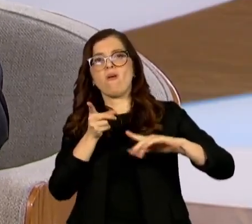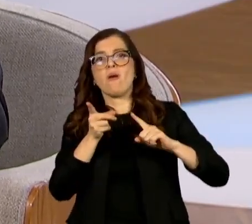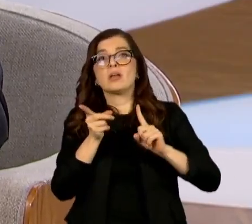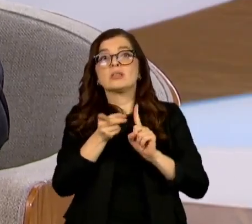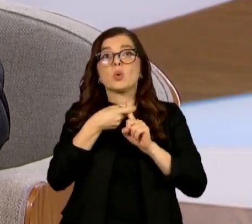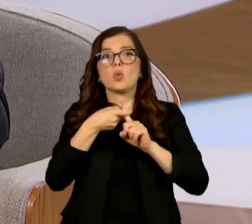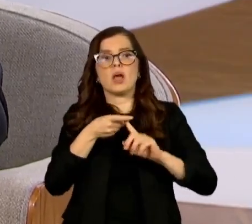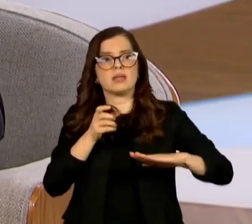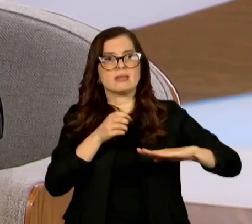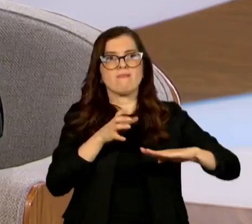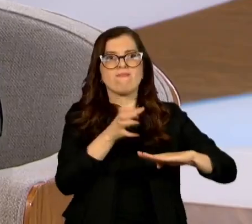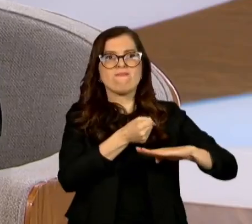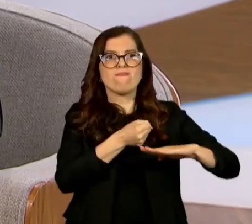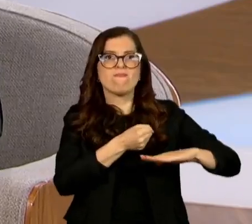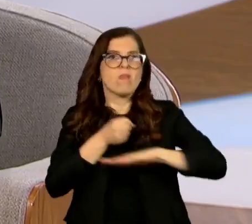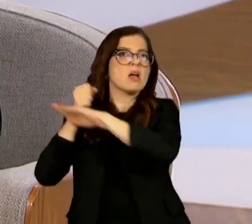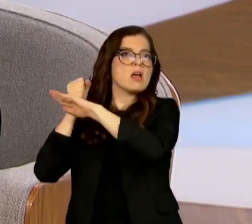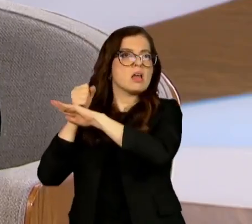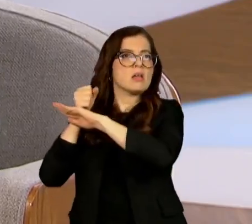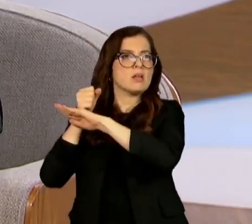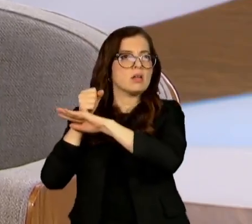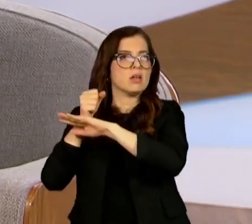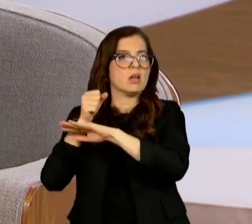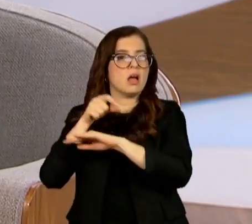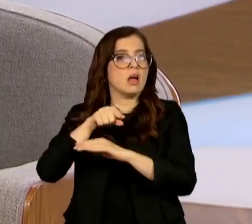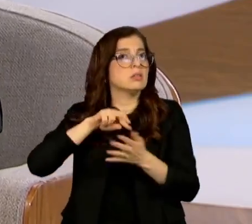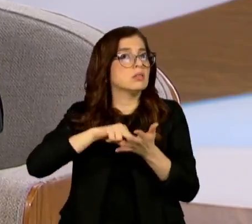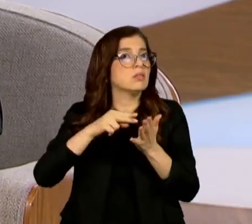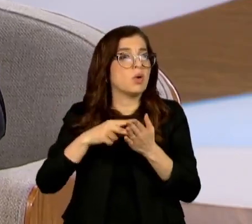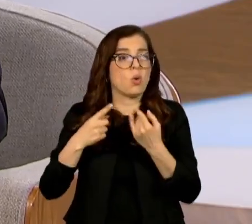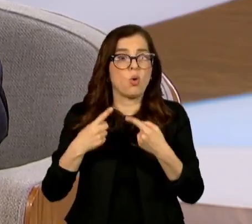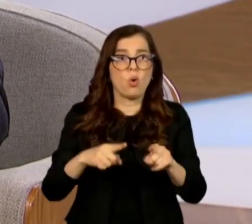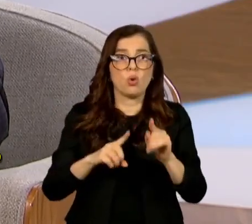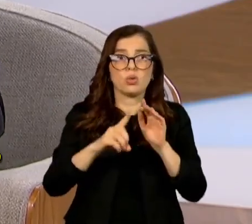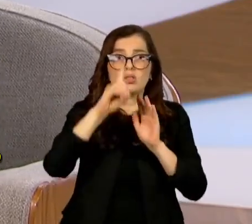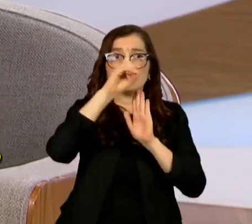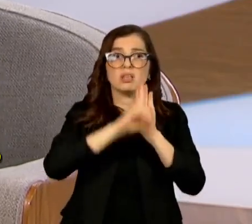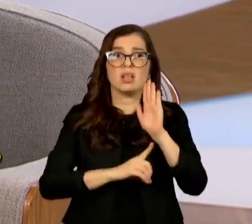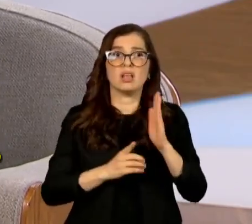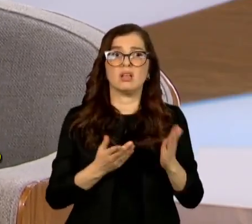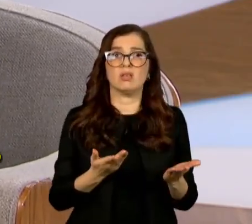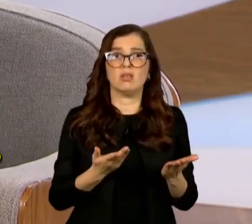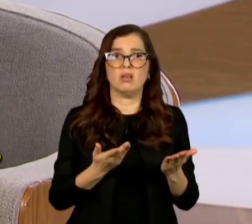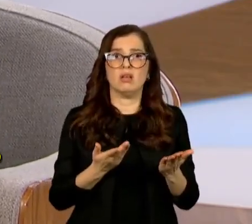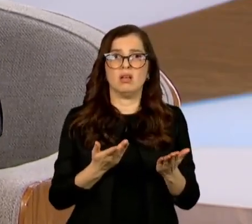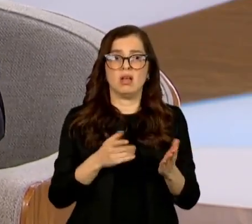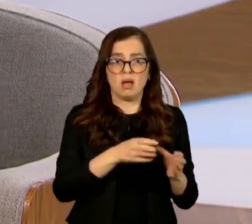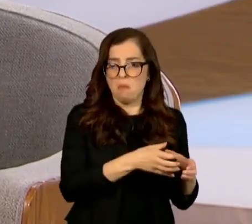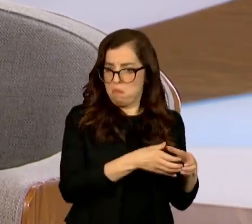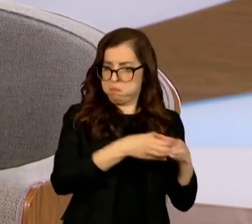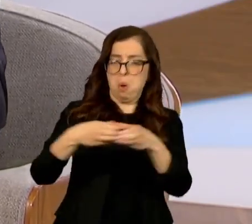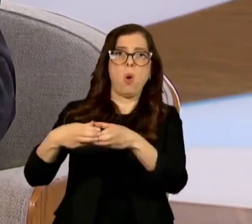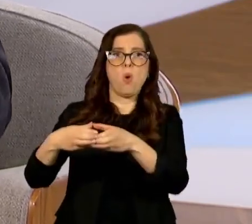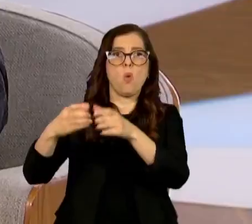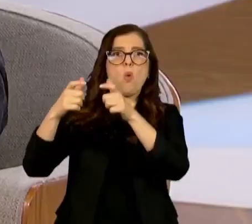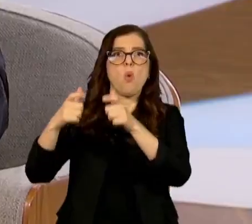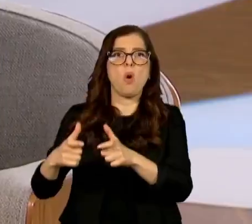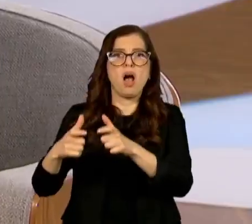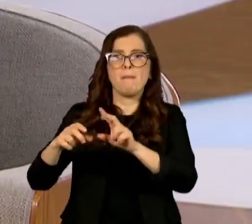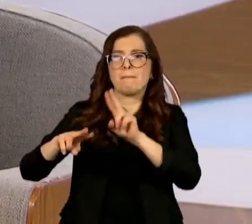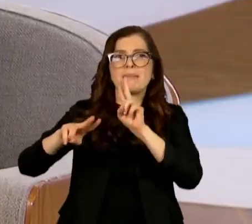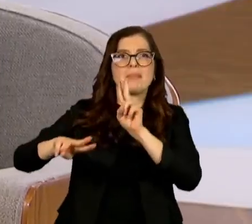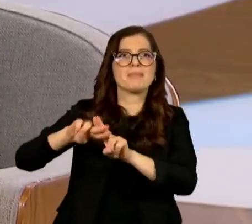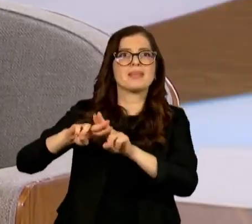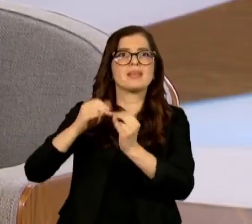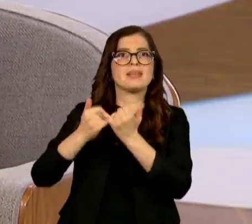streets in violation of due process, sending them to concentration camps, which this sounds